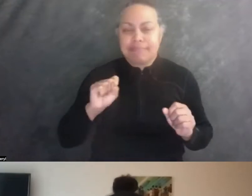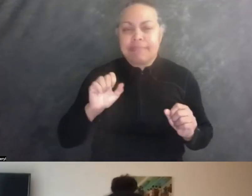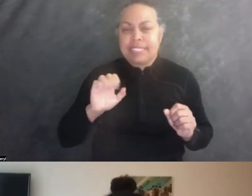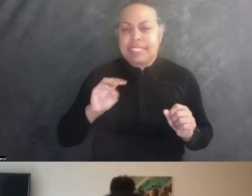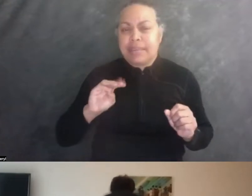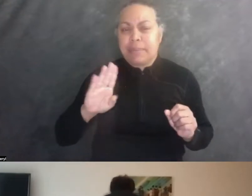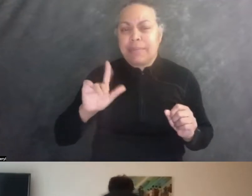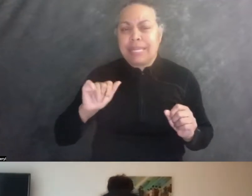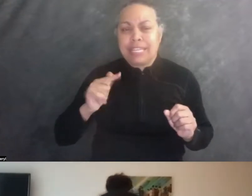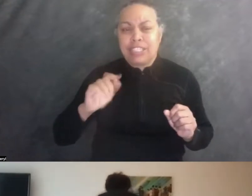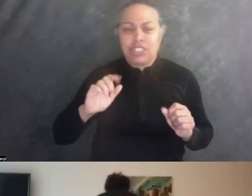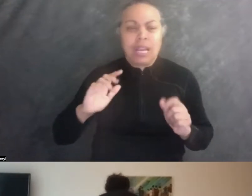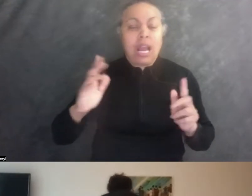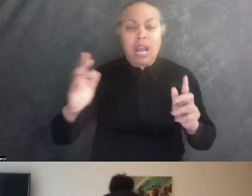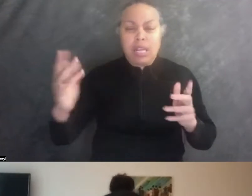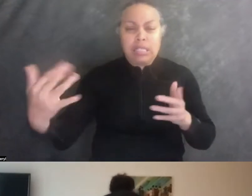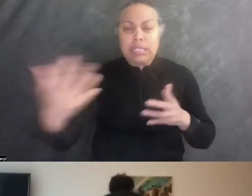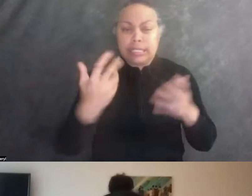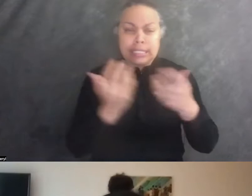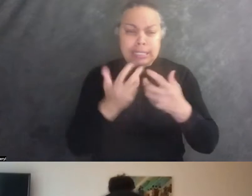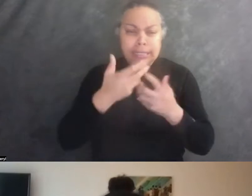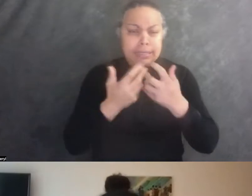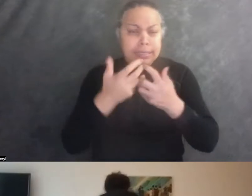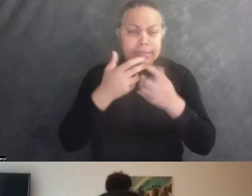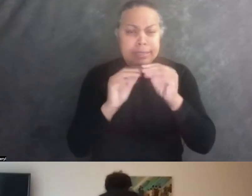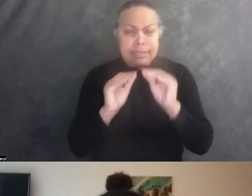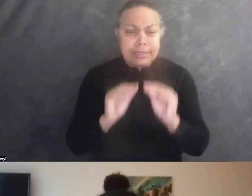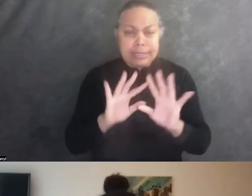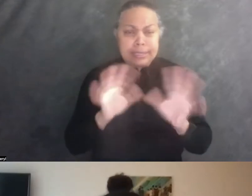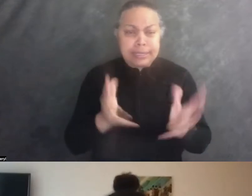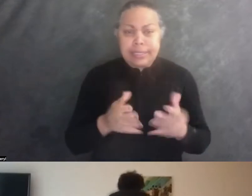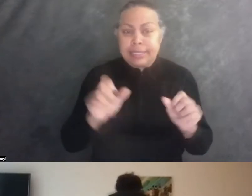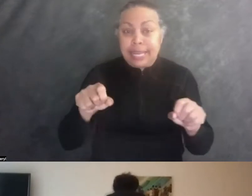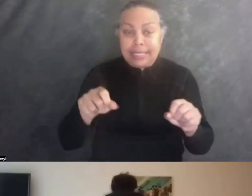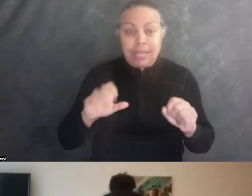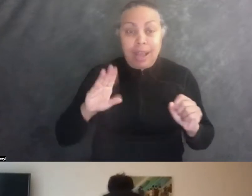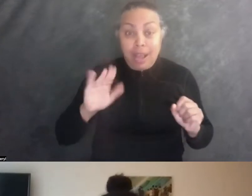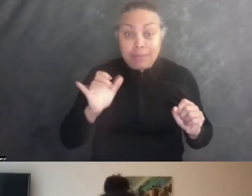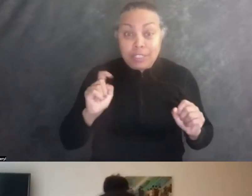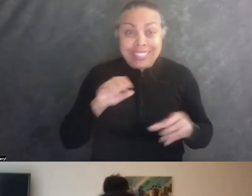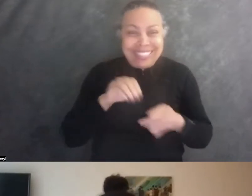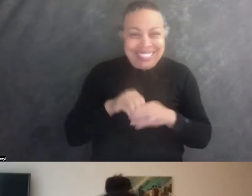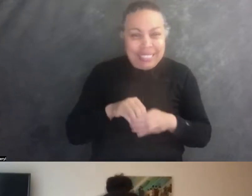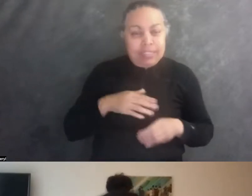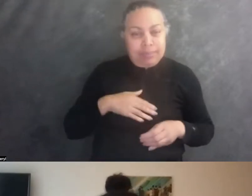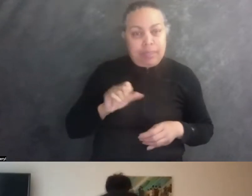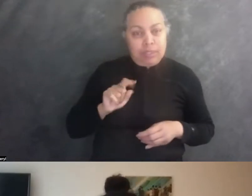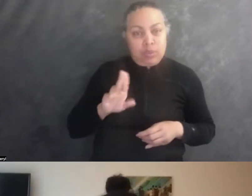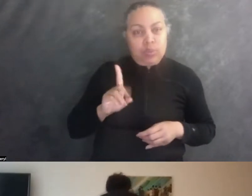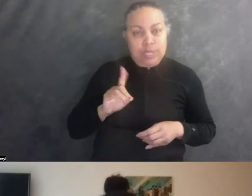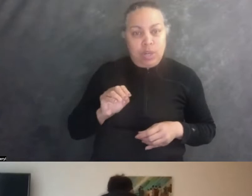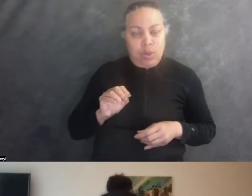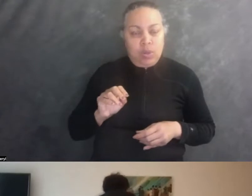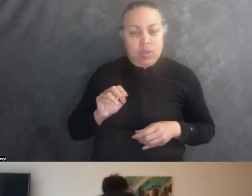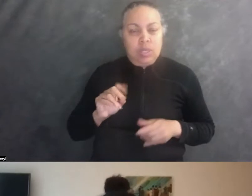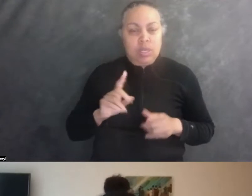abstractions, assemblage of object in the studio or material in the studio. But it's